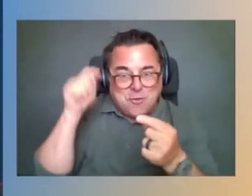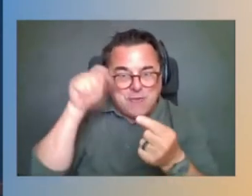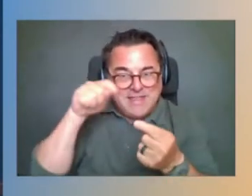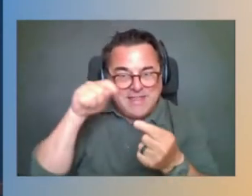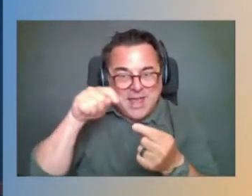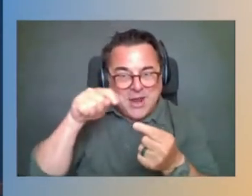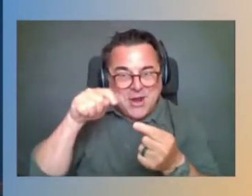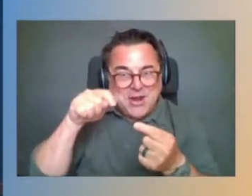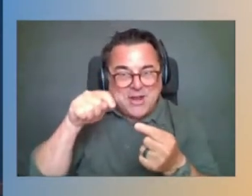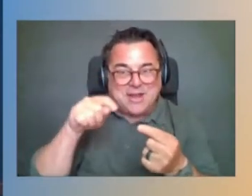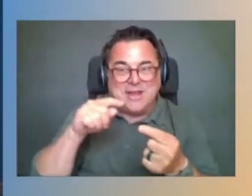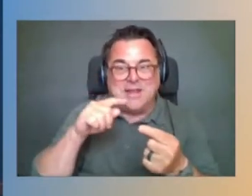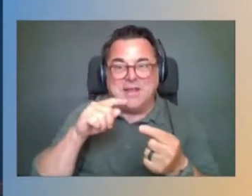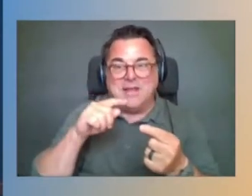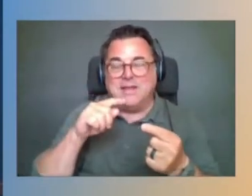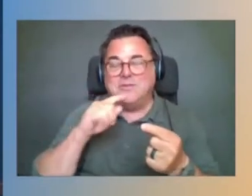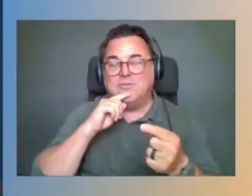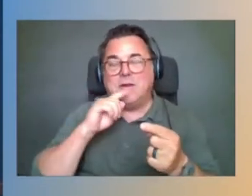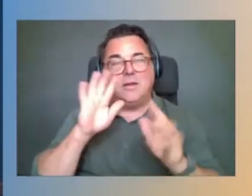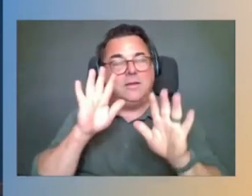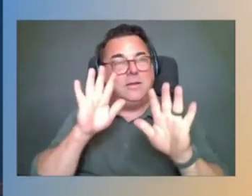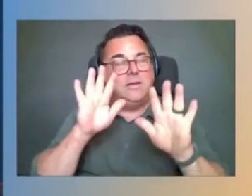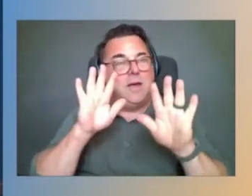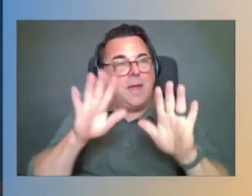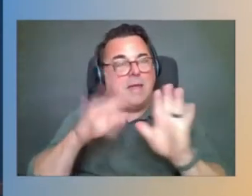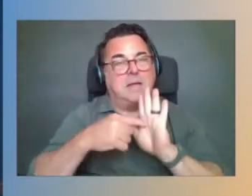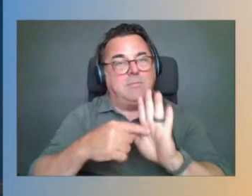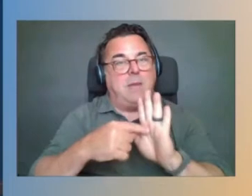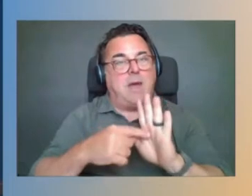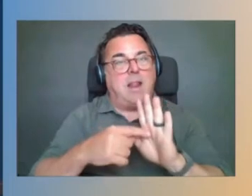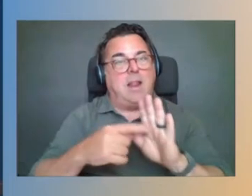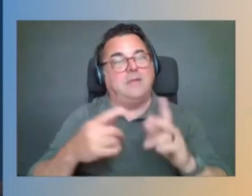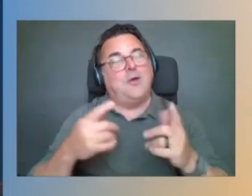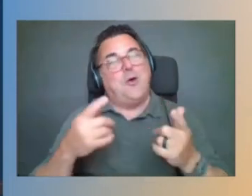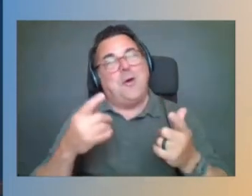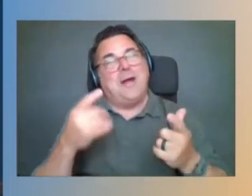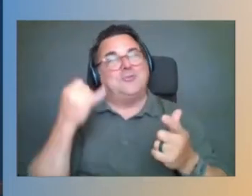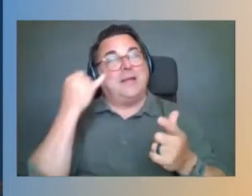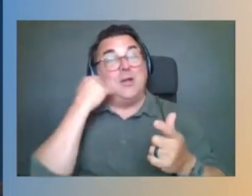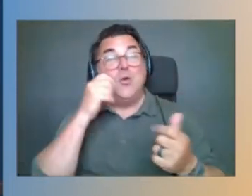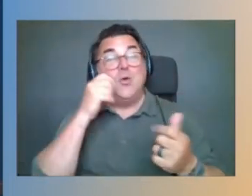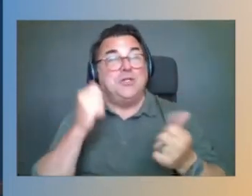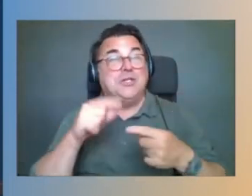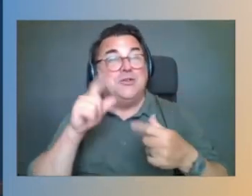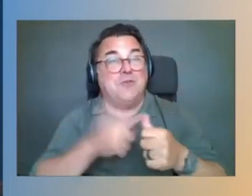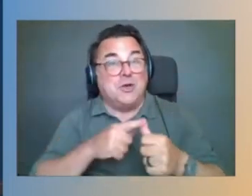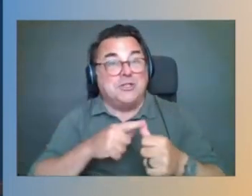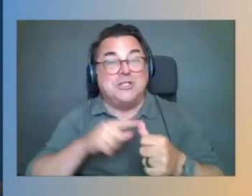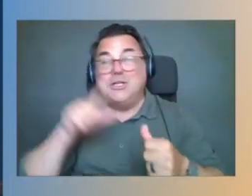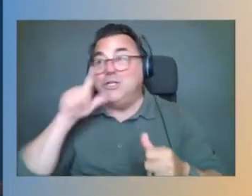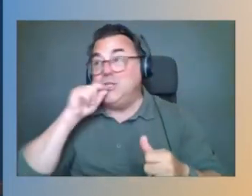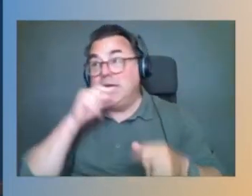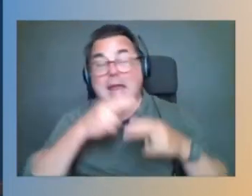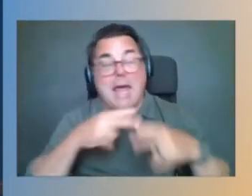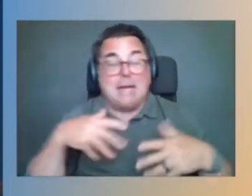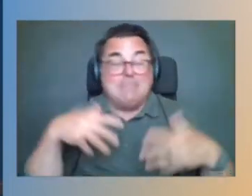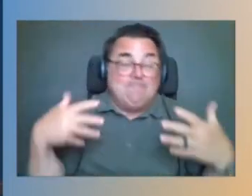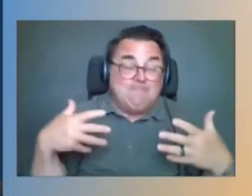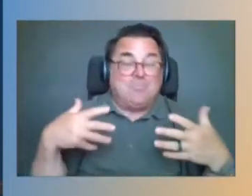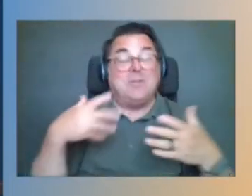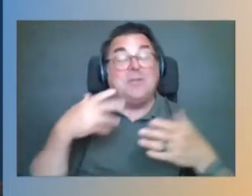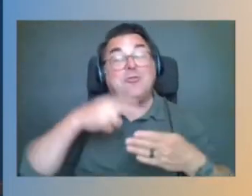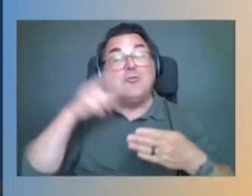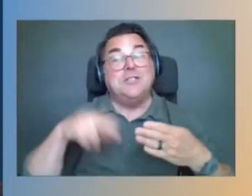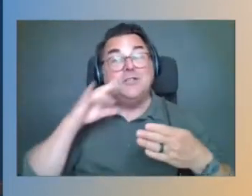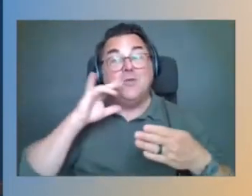really kind of an inverted model. So the tail is wagging the dog. Exactly. The consequence of that is that we don't really care about